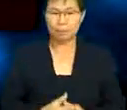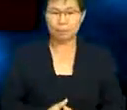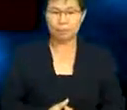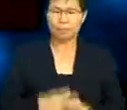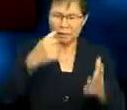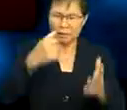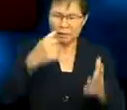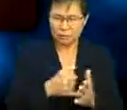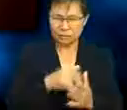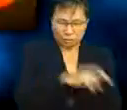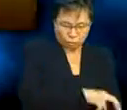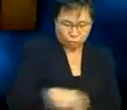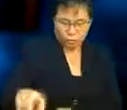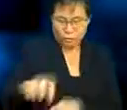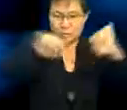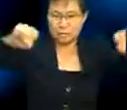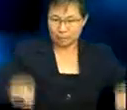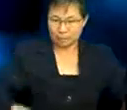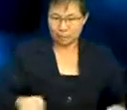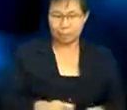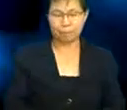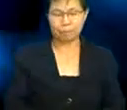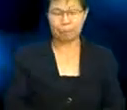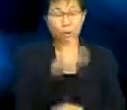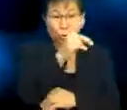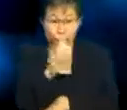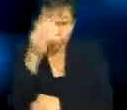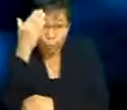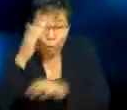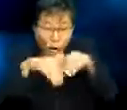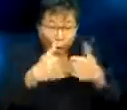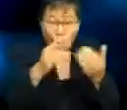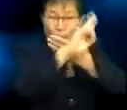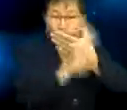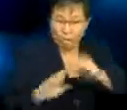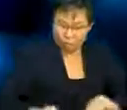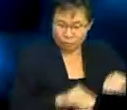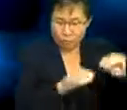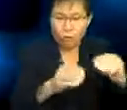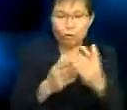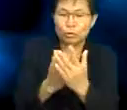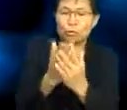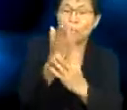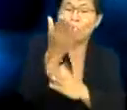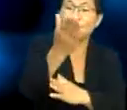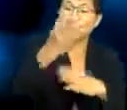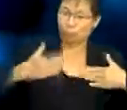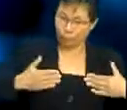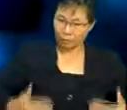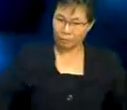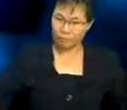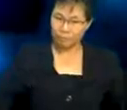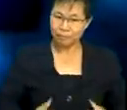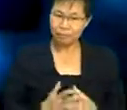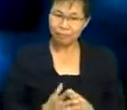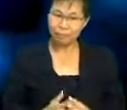body. It is a transport system. Do you know how blood flows throughout